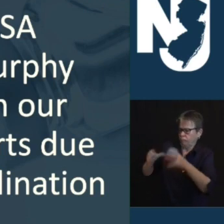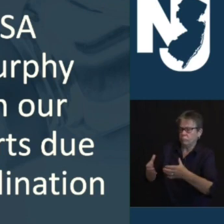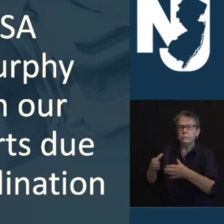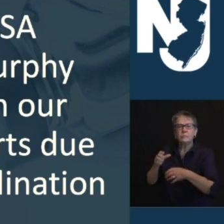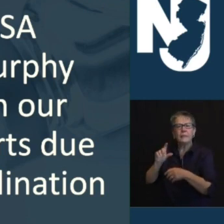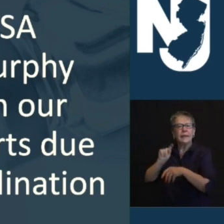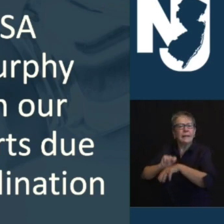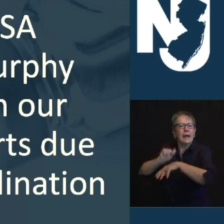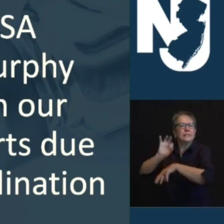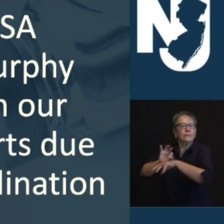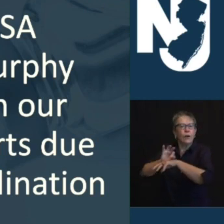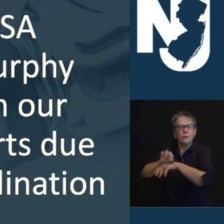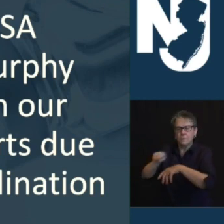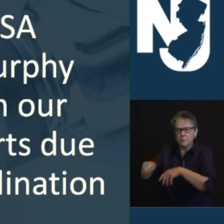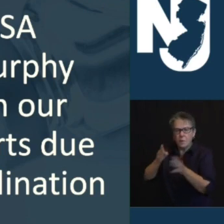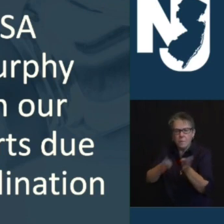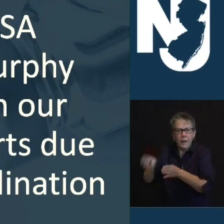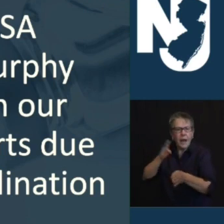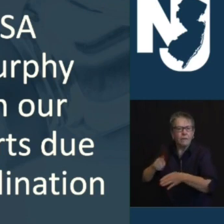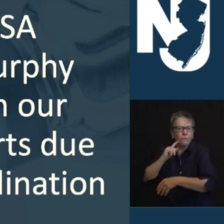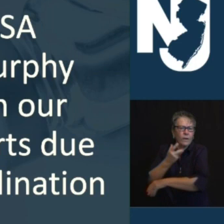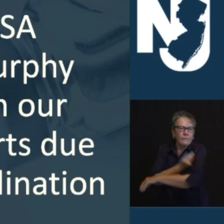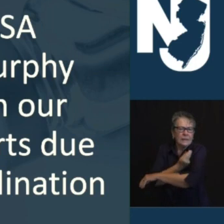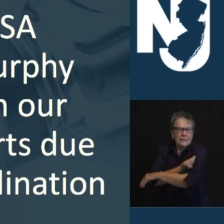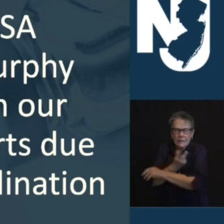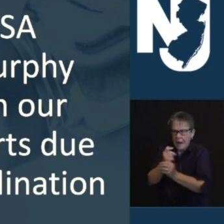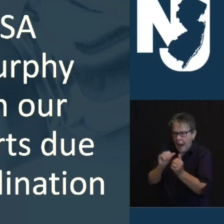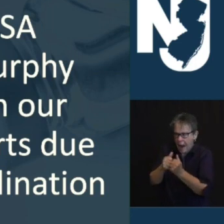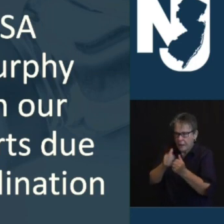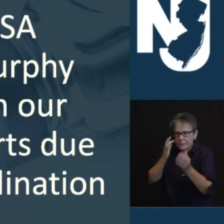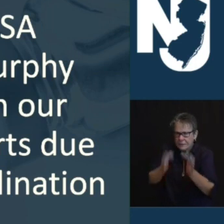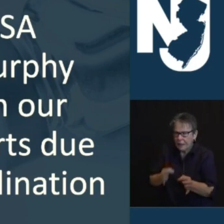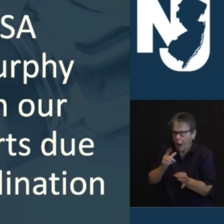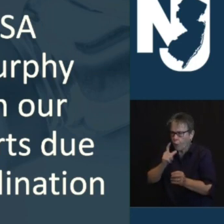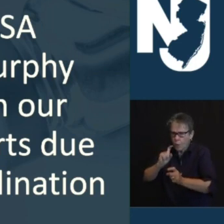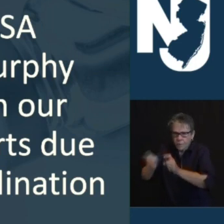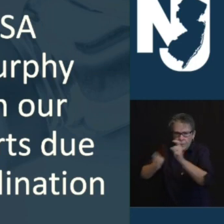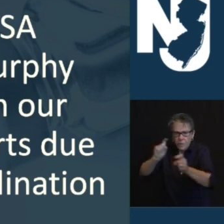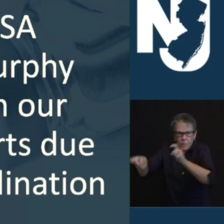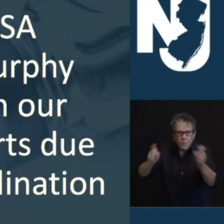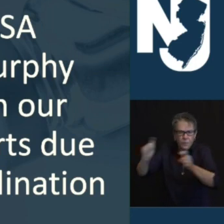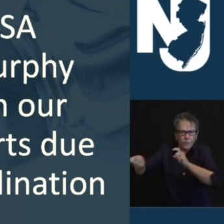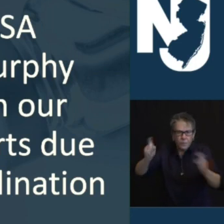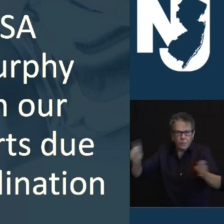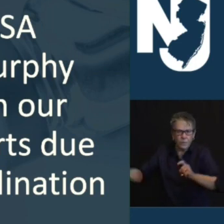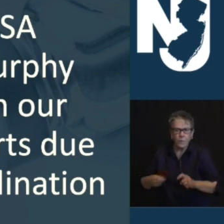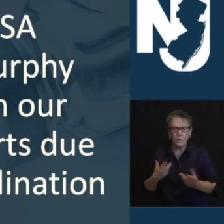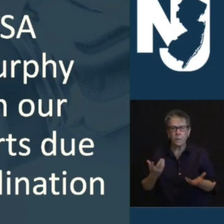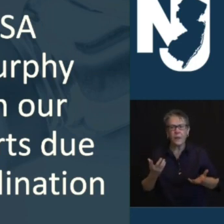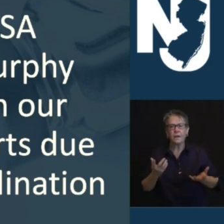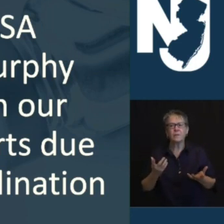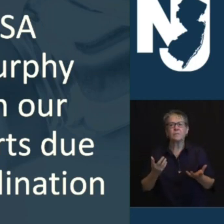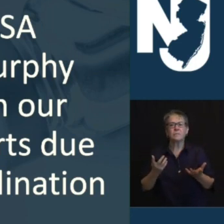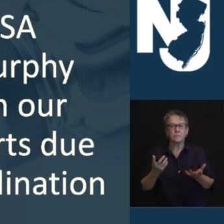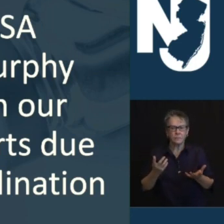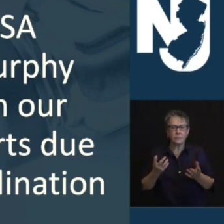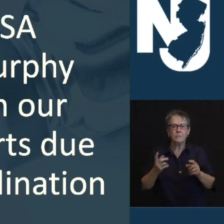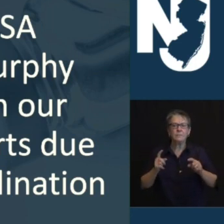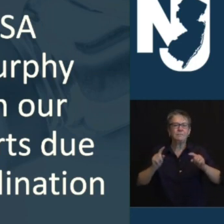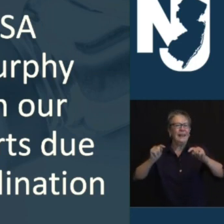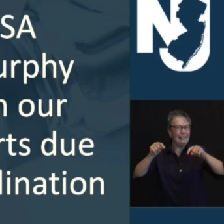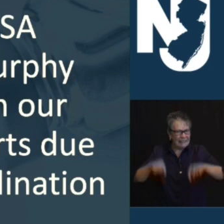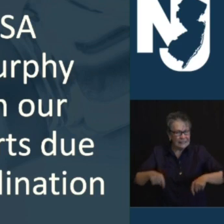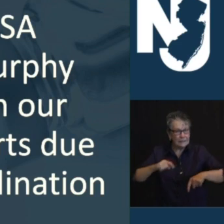a data-driven process that puts politics to the side to save lives. We are asking nothing less